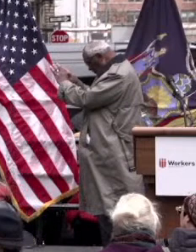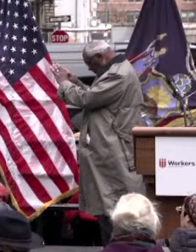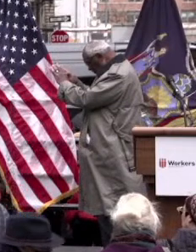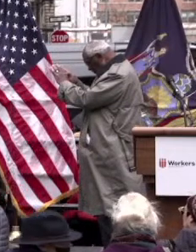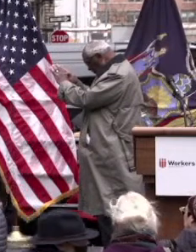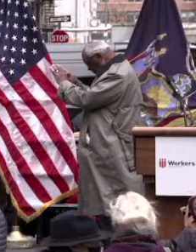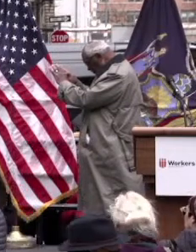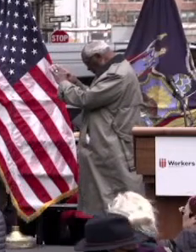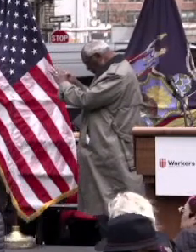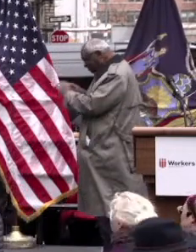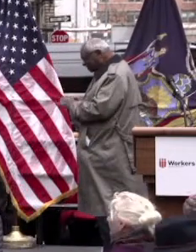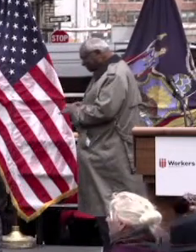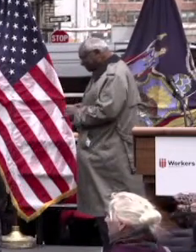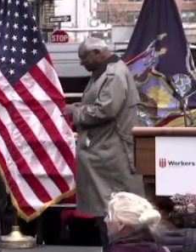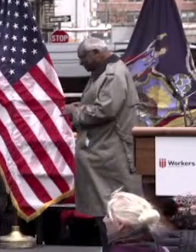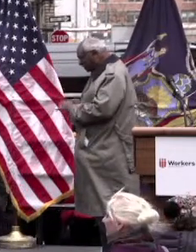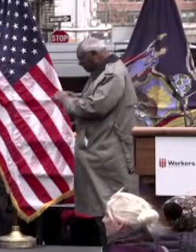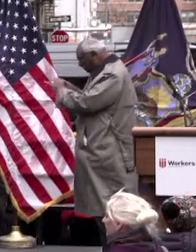Rosie Brenman,